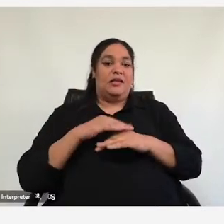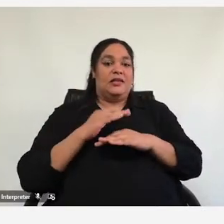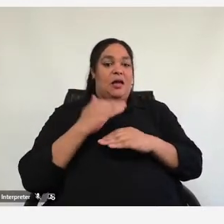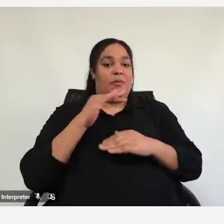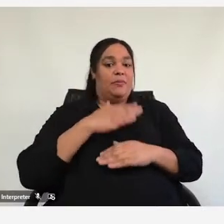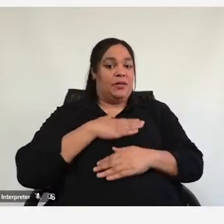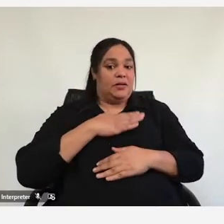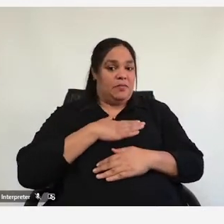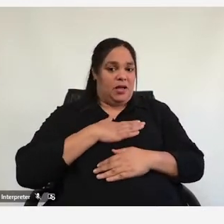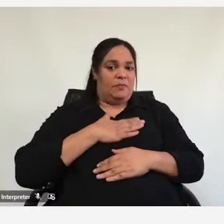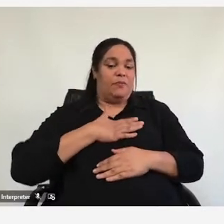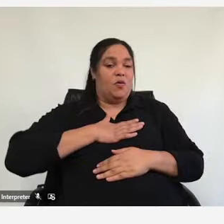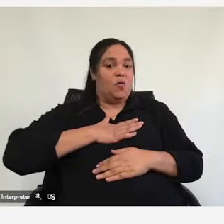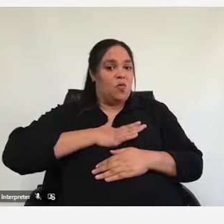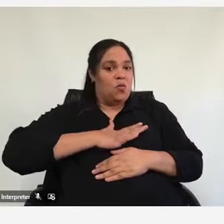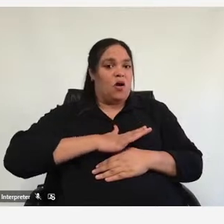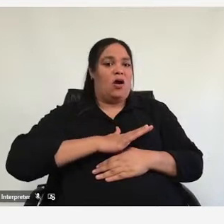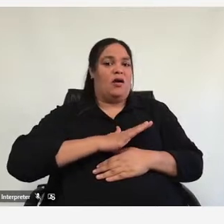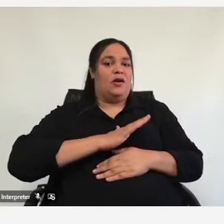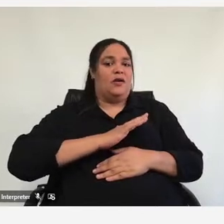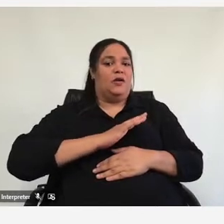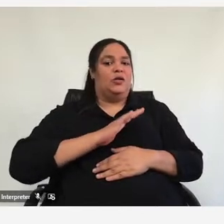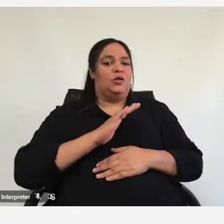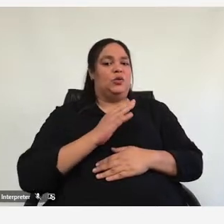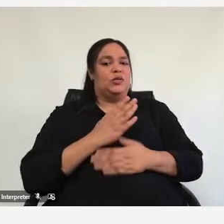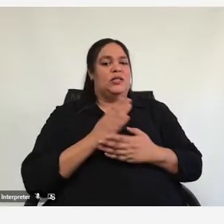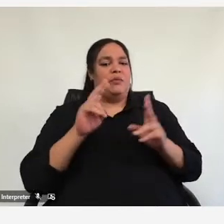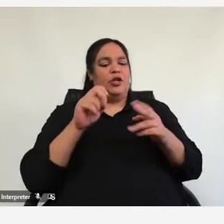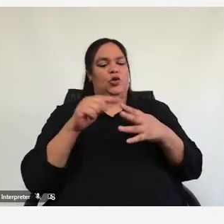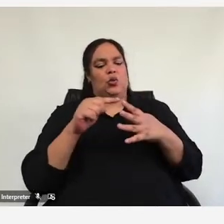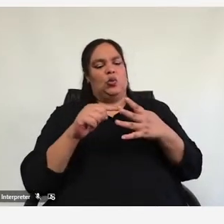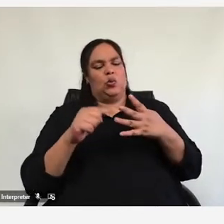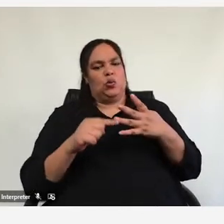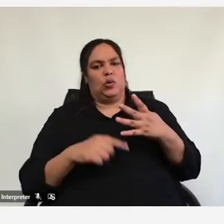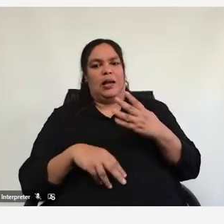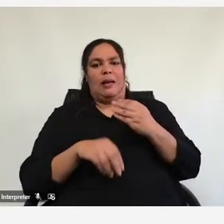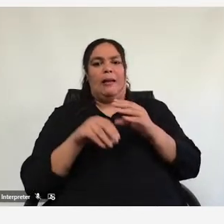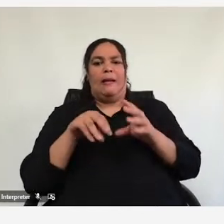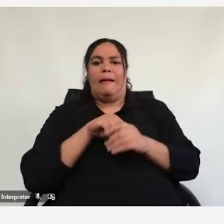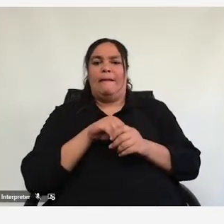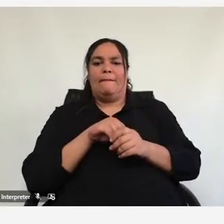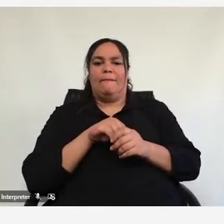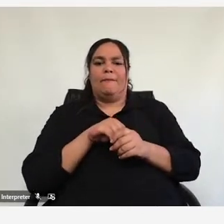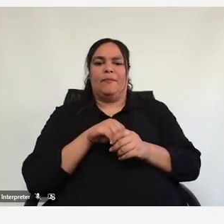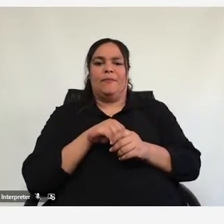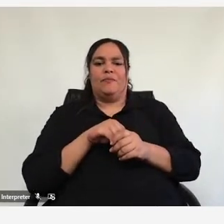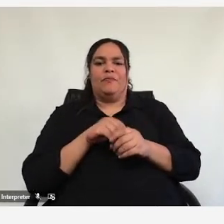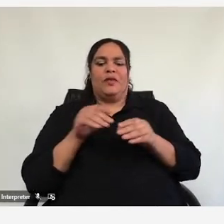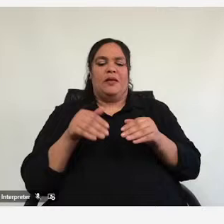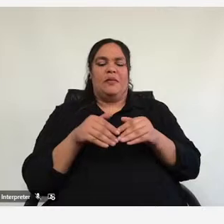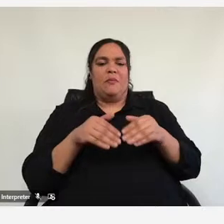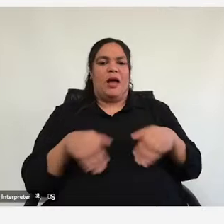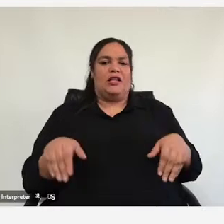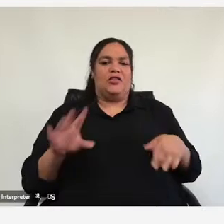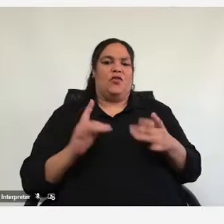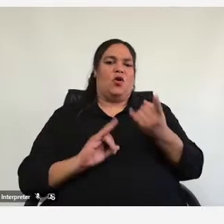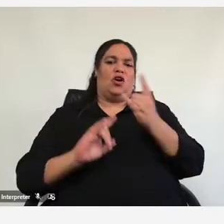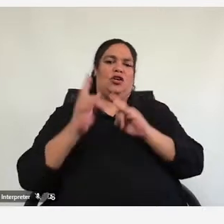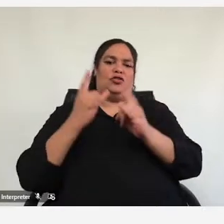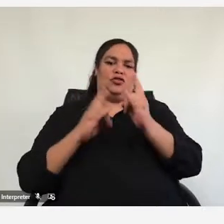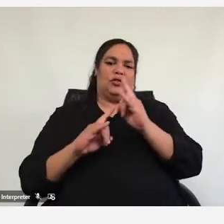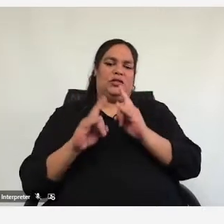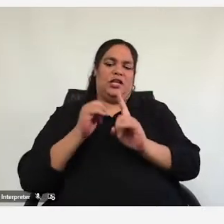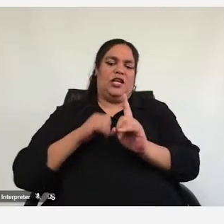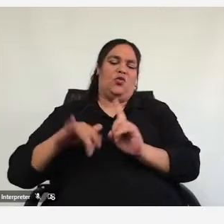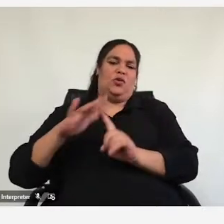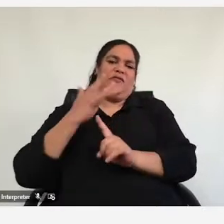want to recall some issues with regards to the biasness to urban